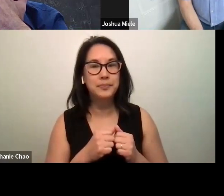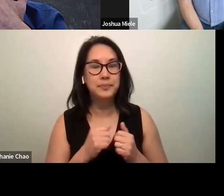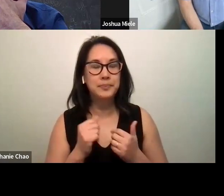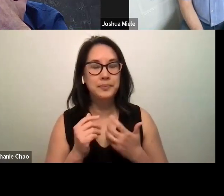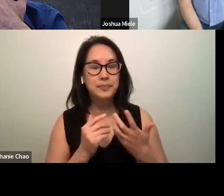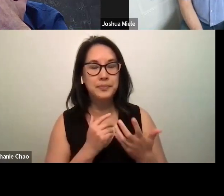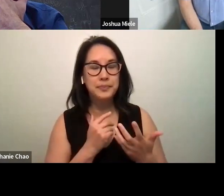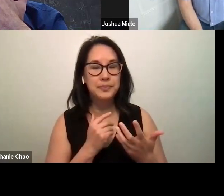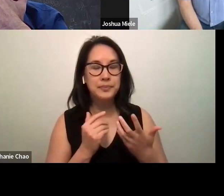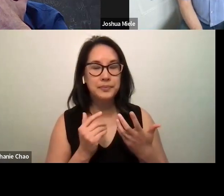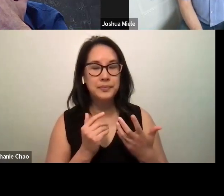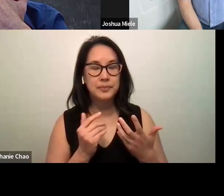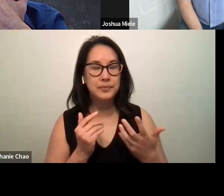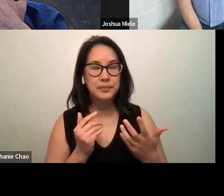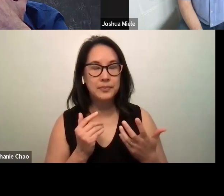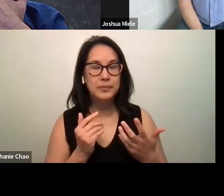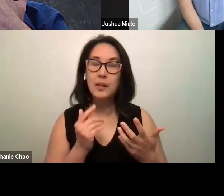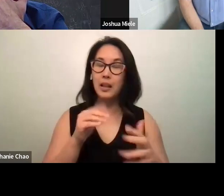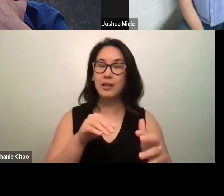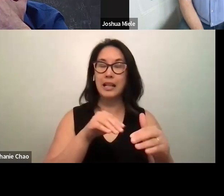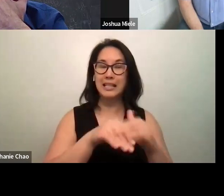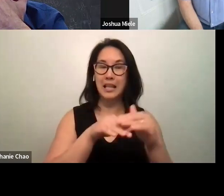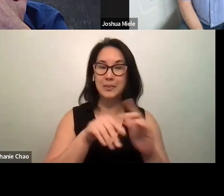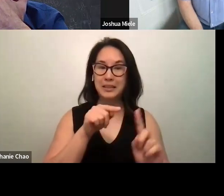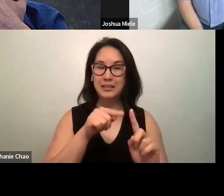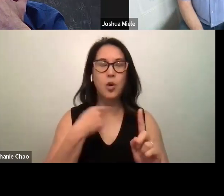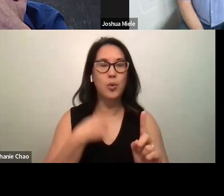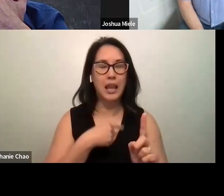sort of decide how far into